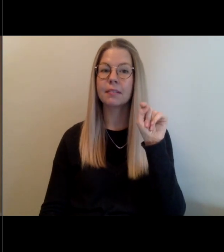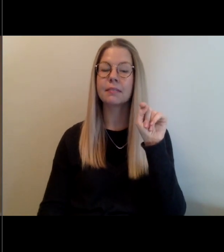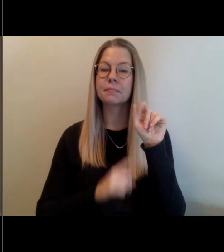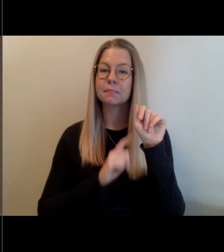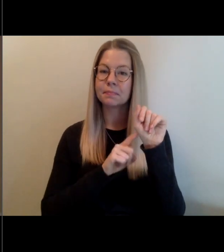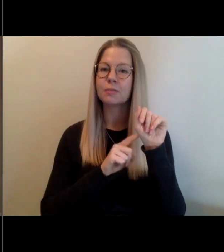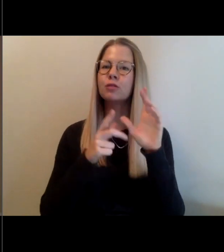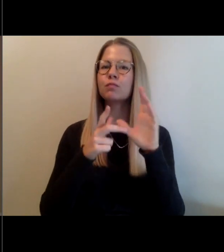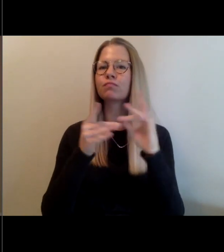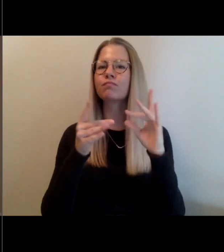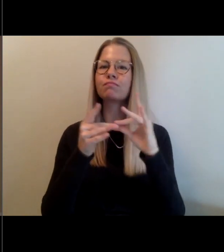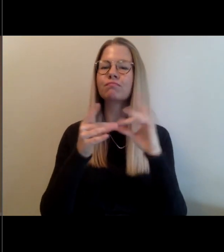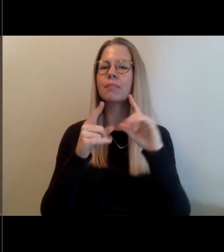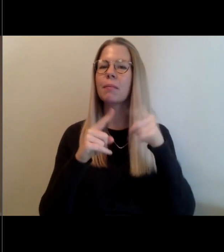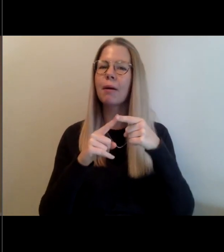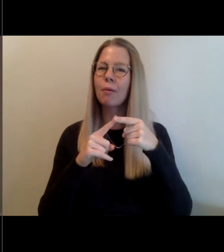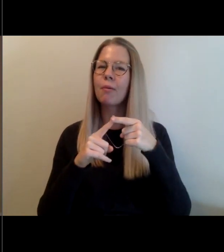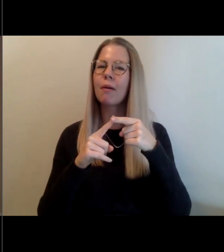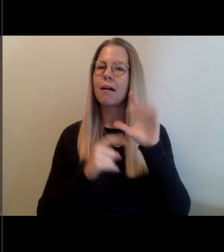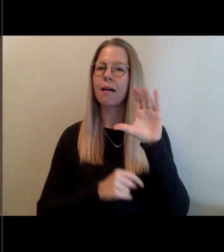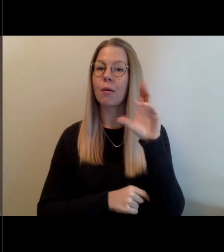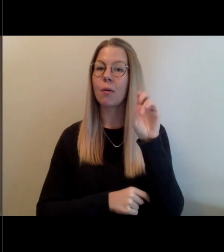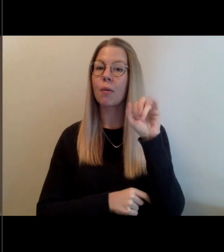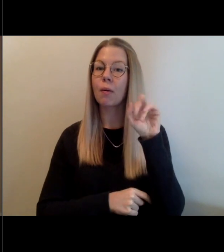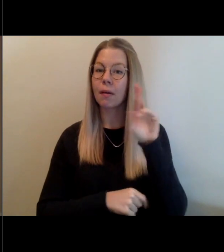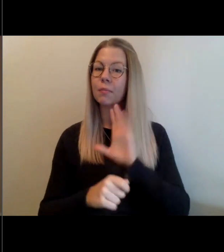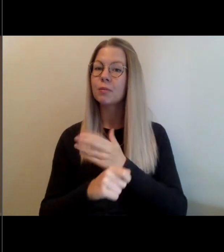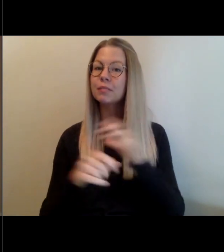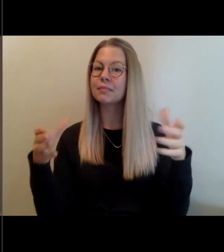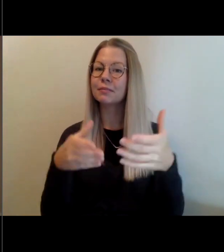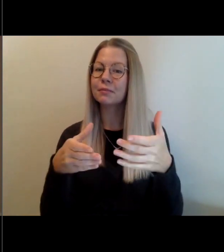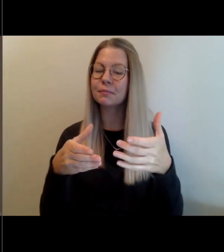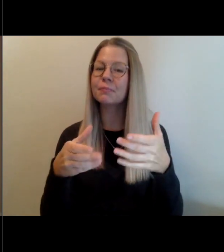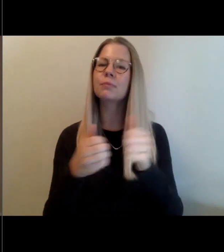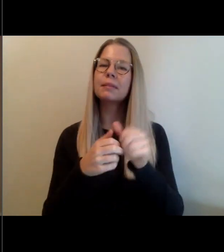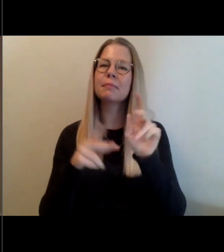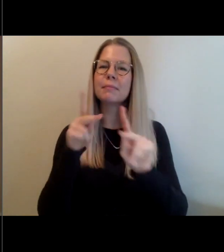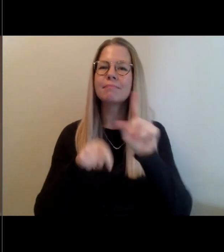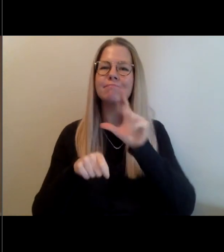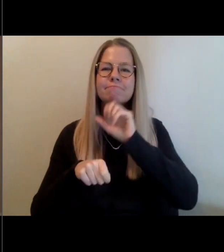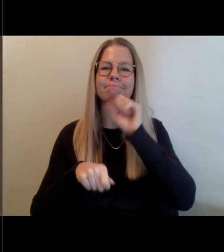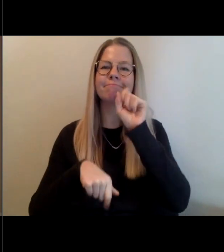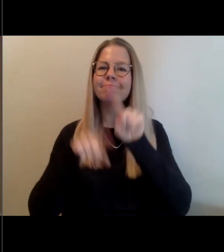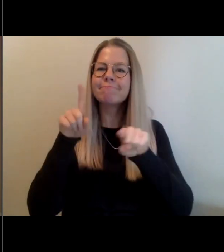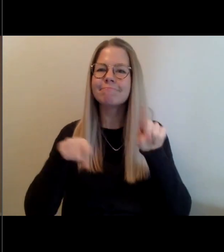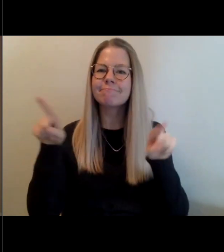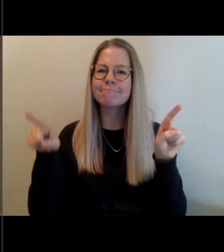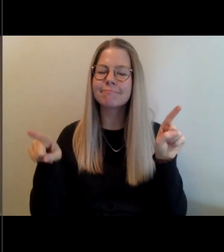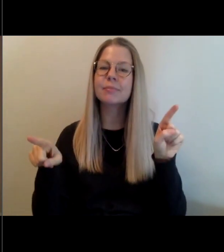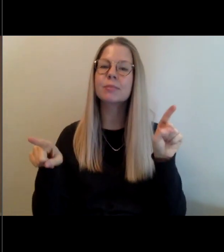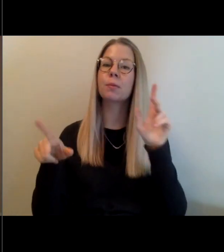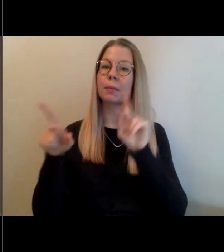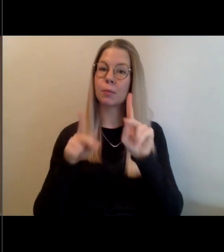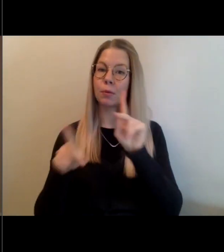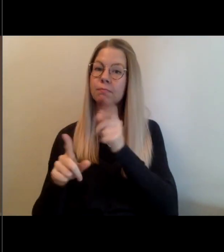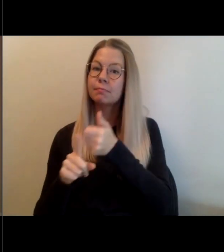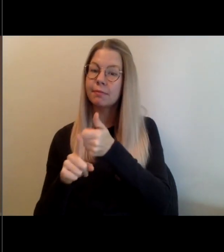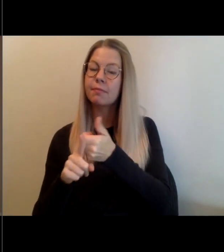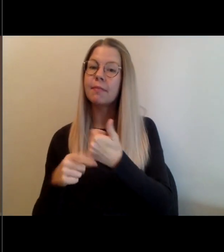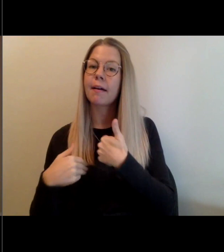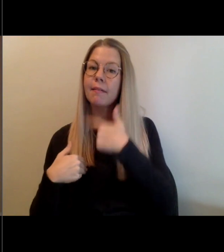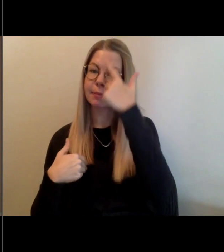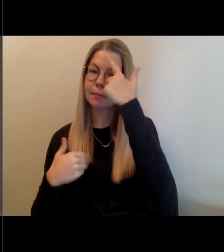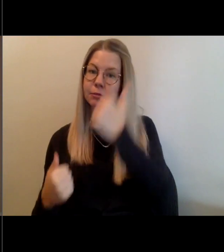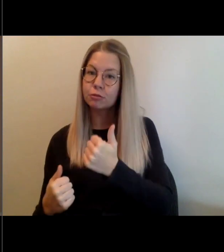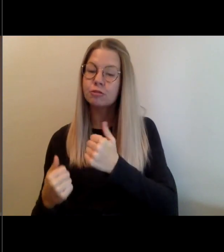choir. It brought together people living with dementia, their care partners, and high school students. So my question is, what